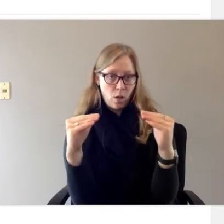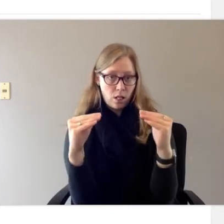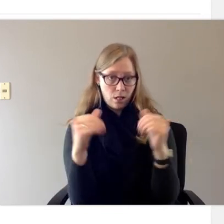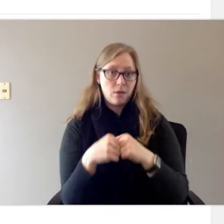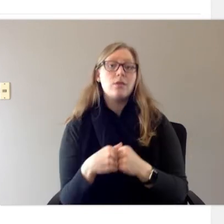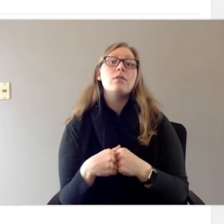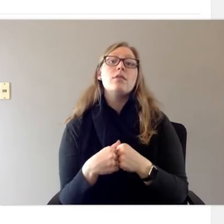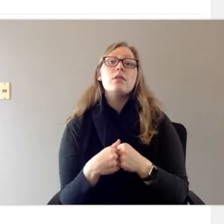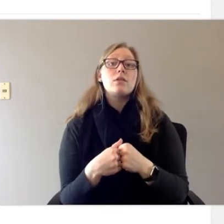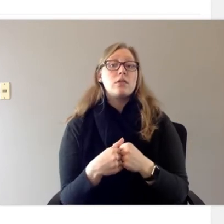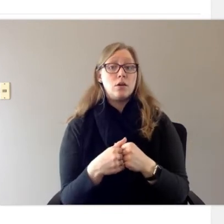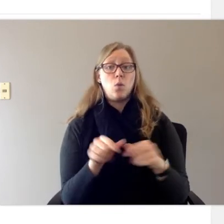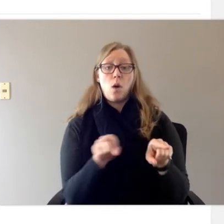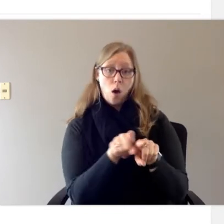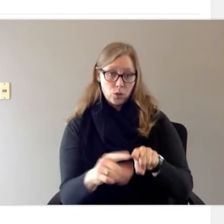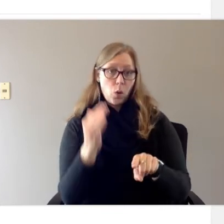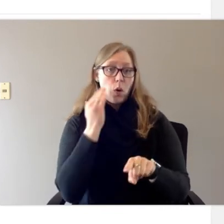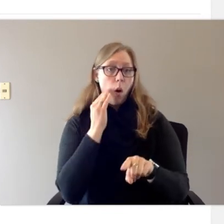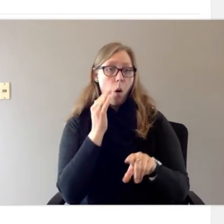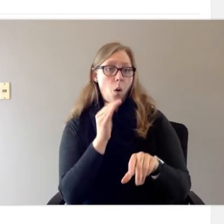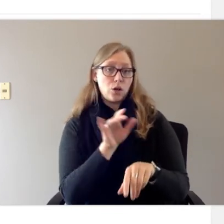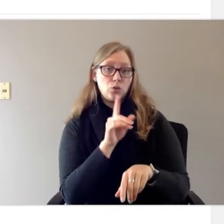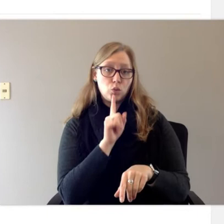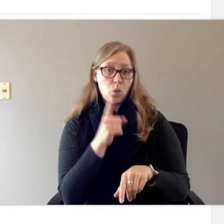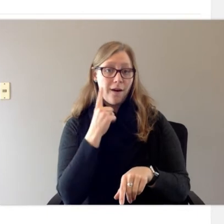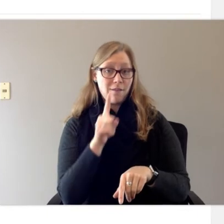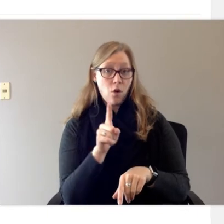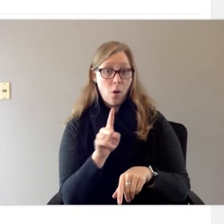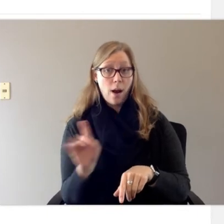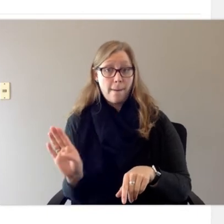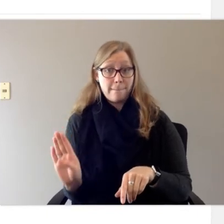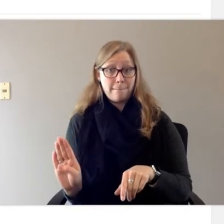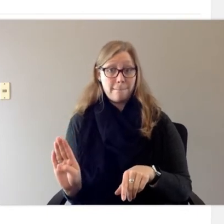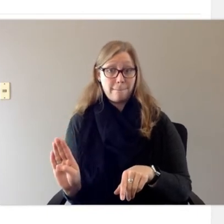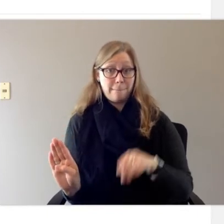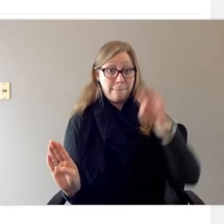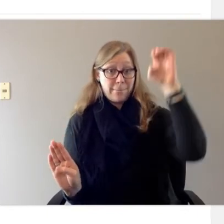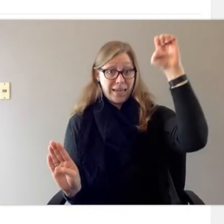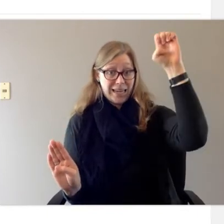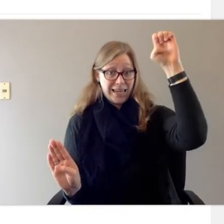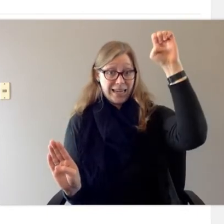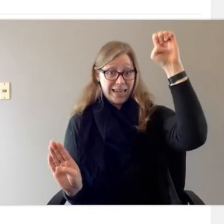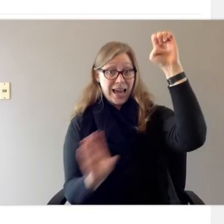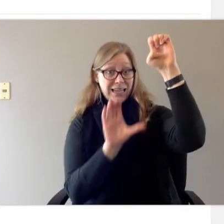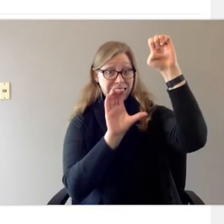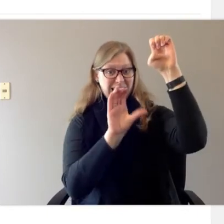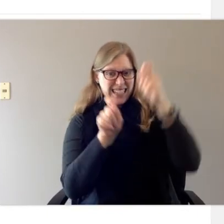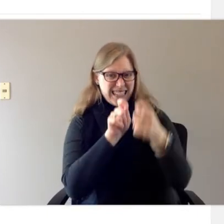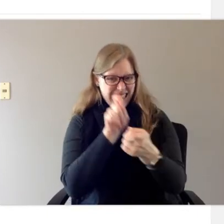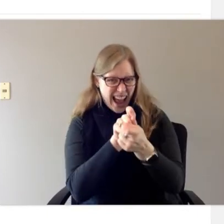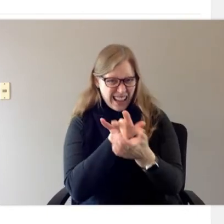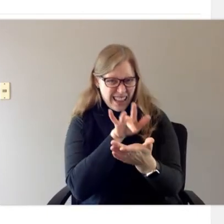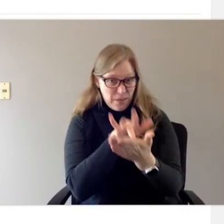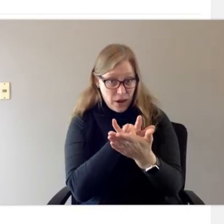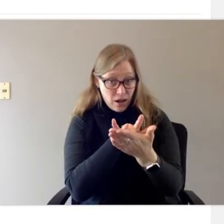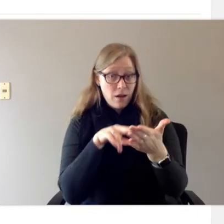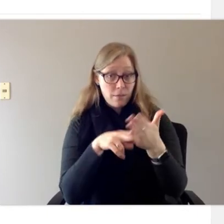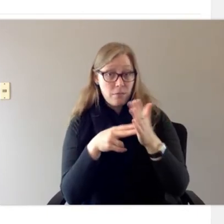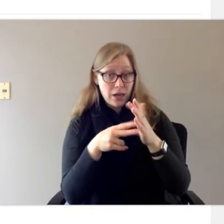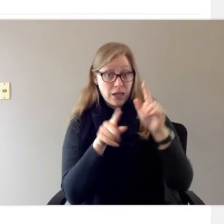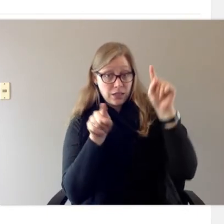line segment BE, that C is exactly in the middle. So I can mark this